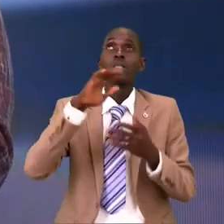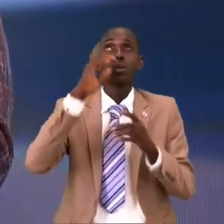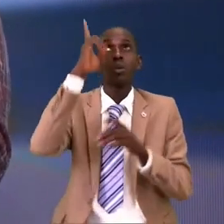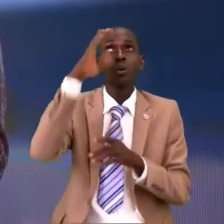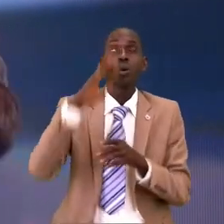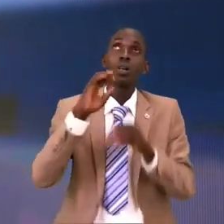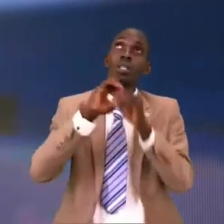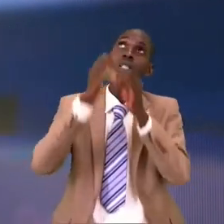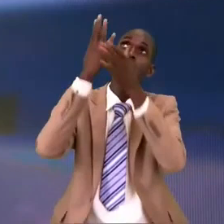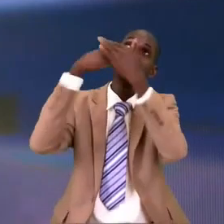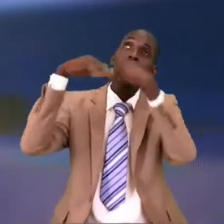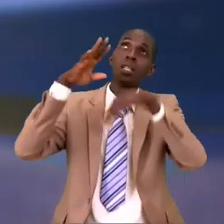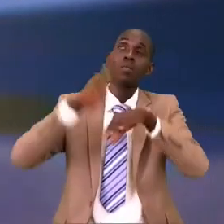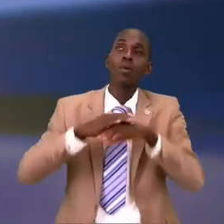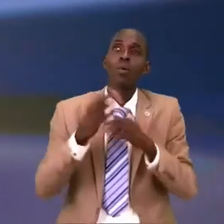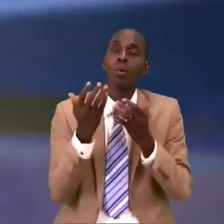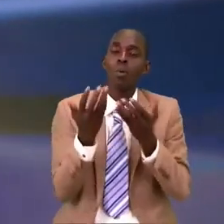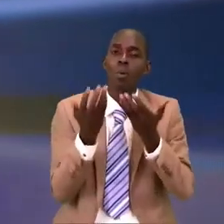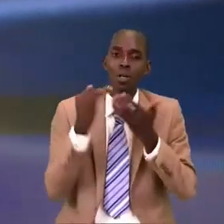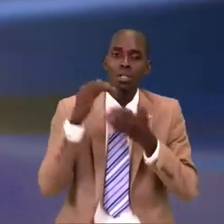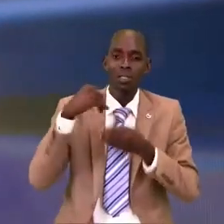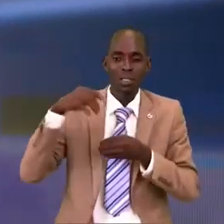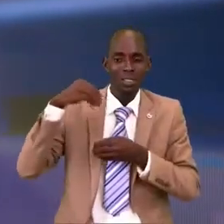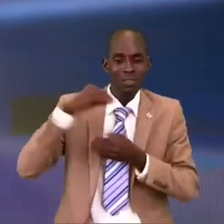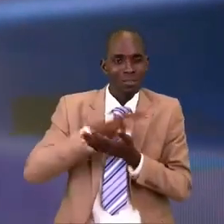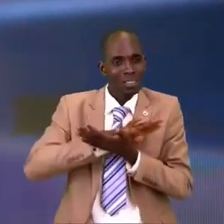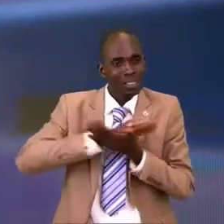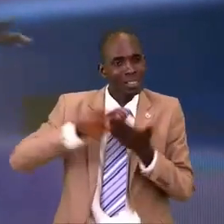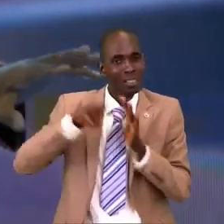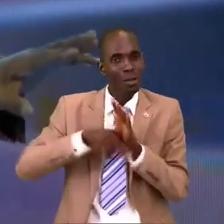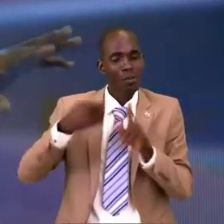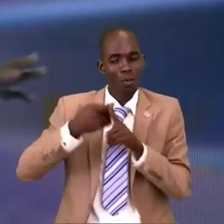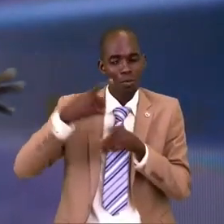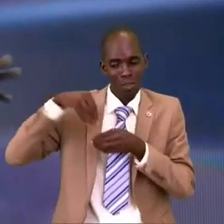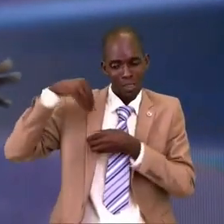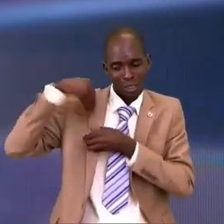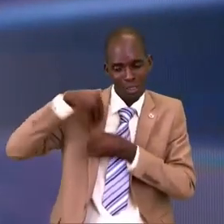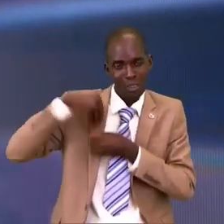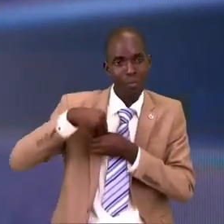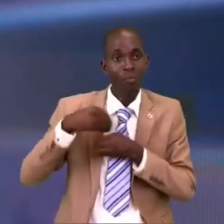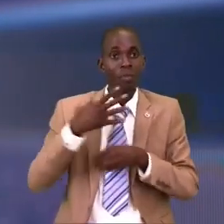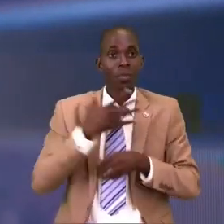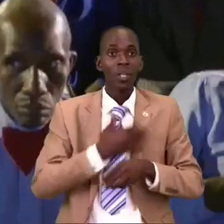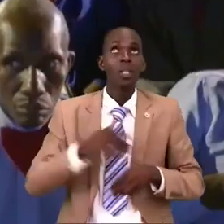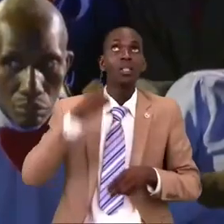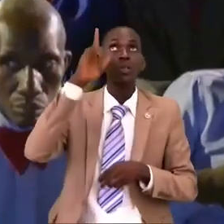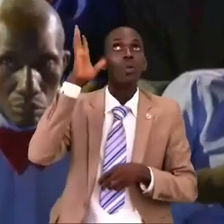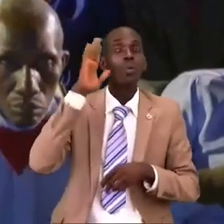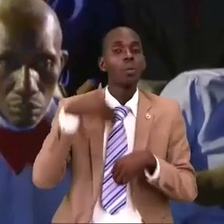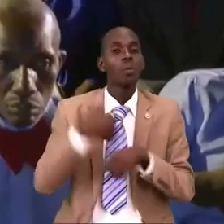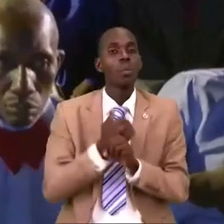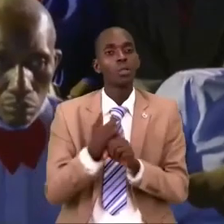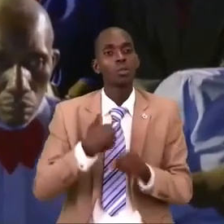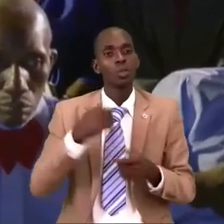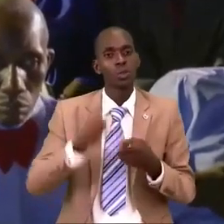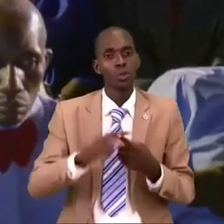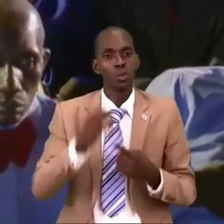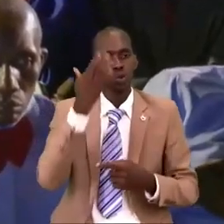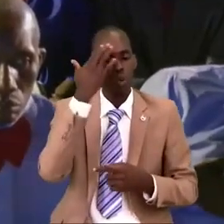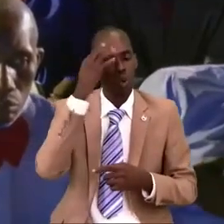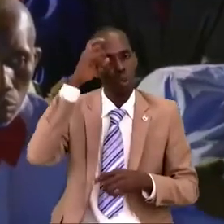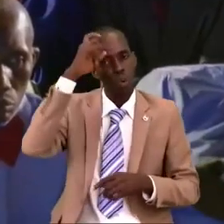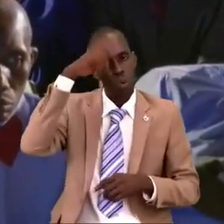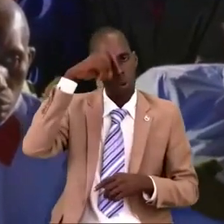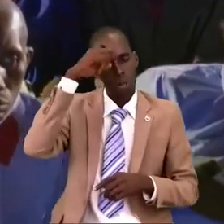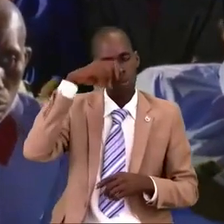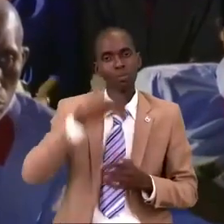know wisdom. Look at verse 7. In verse 7, it says, purge me. It says, I'm ready, purge me.